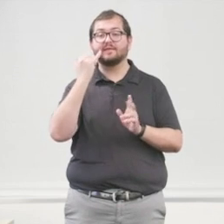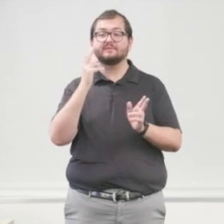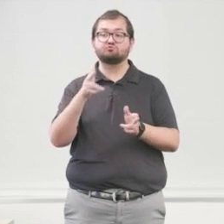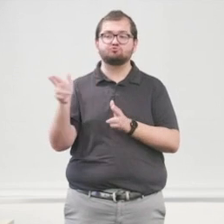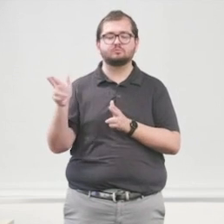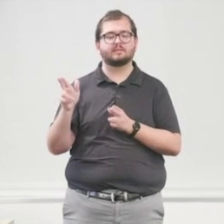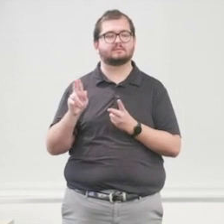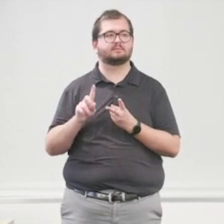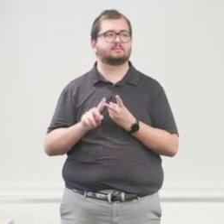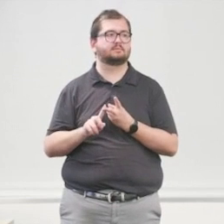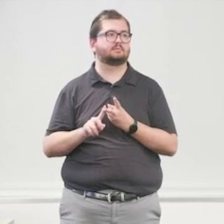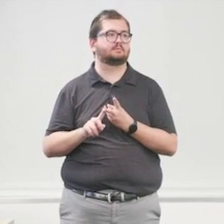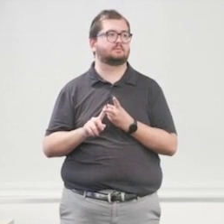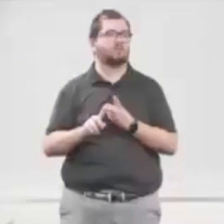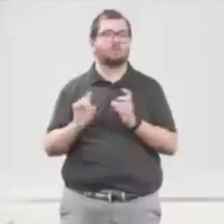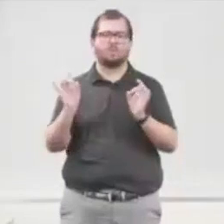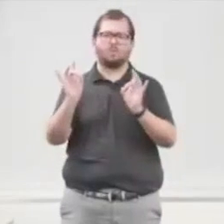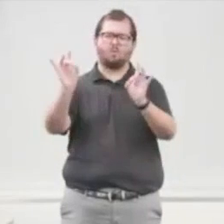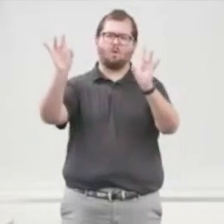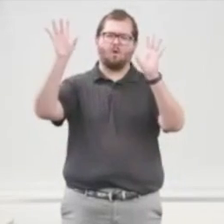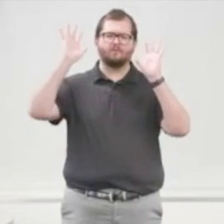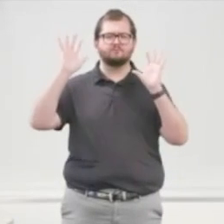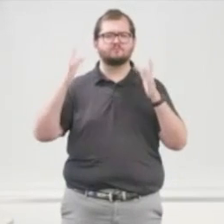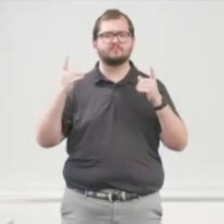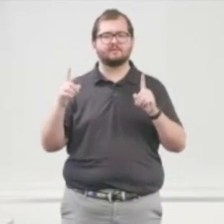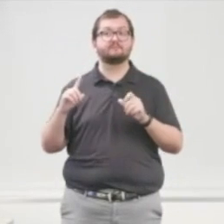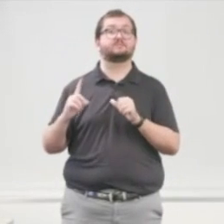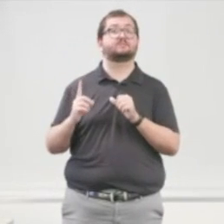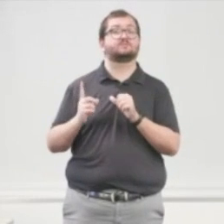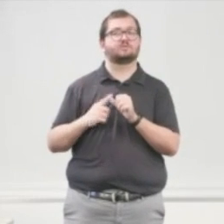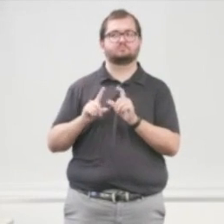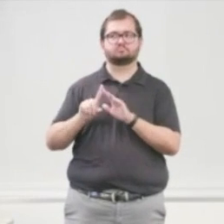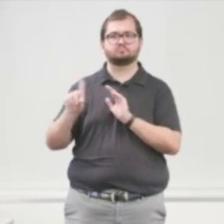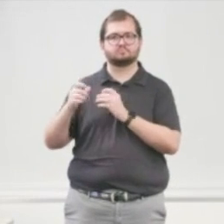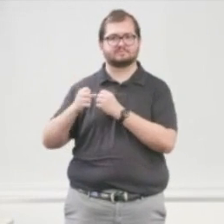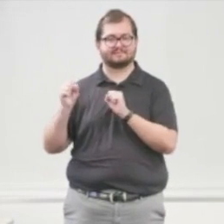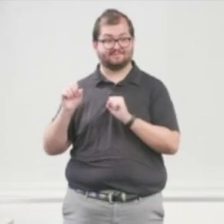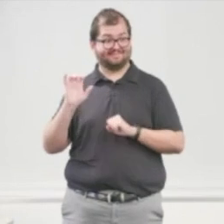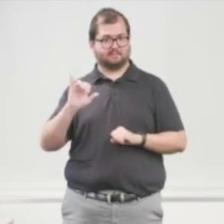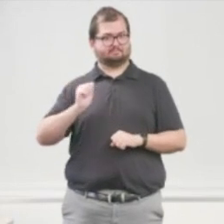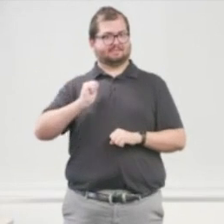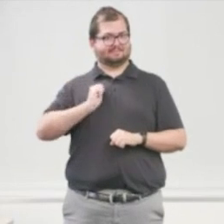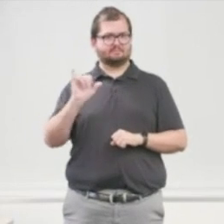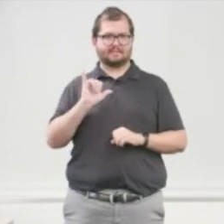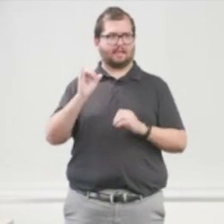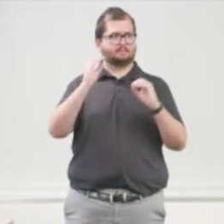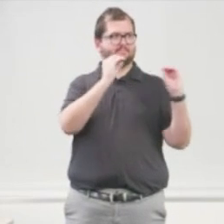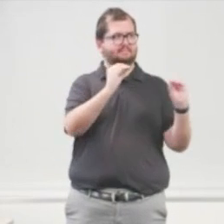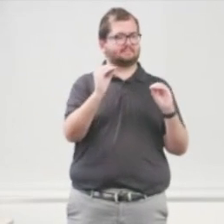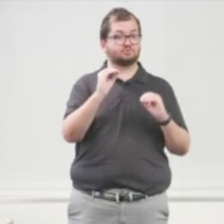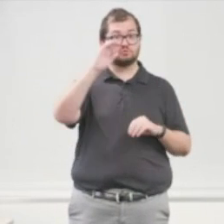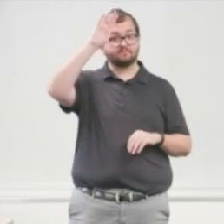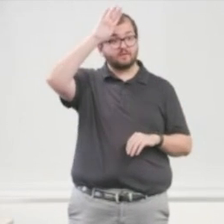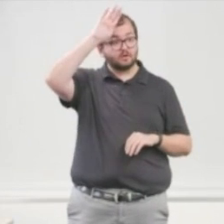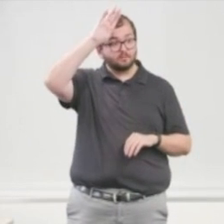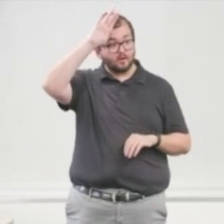or a big tragedy, we want you to get to safety. We teach that ourselves. As a matter of fact, the fire